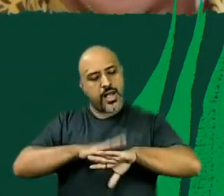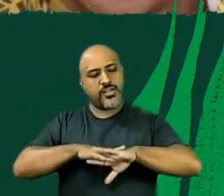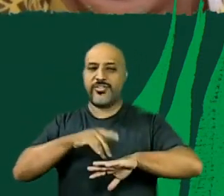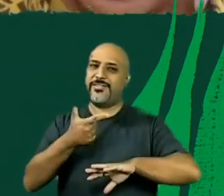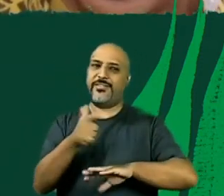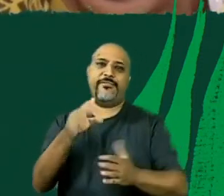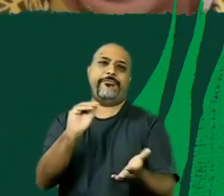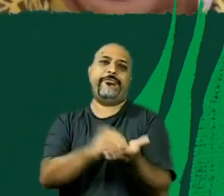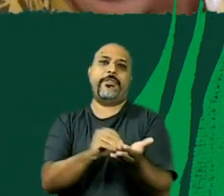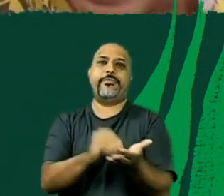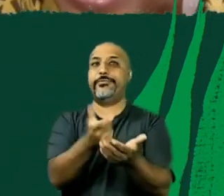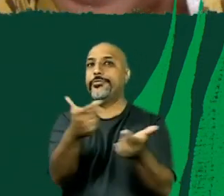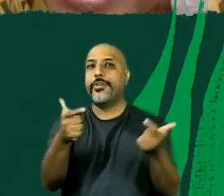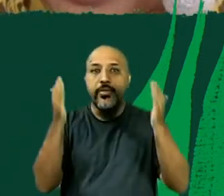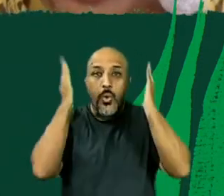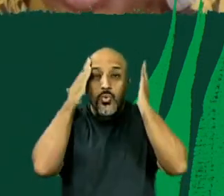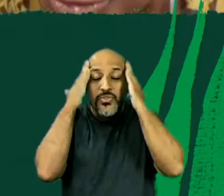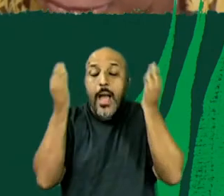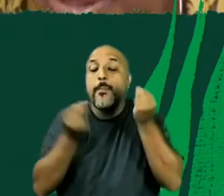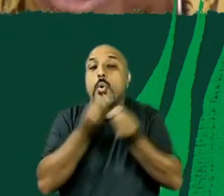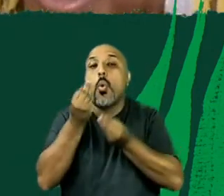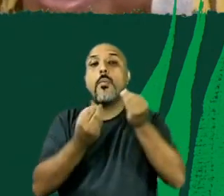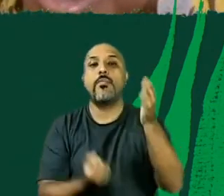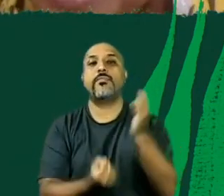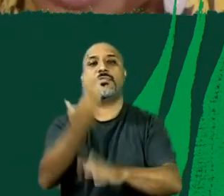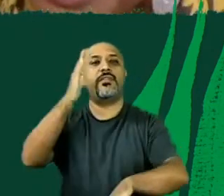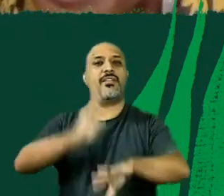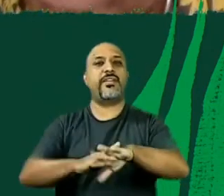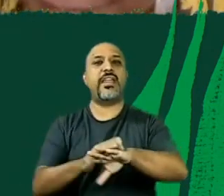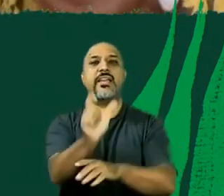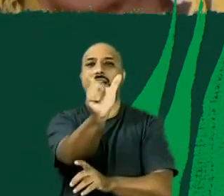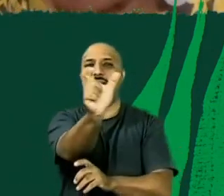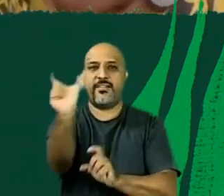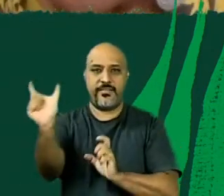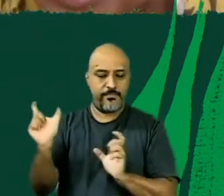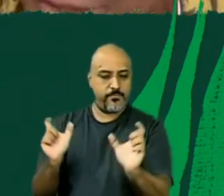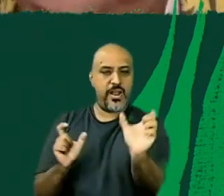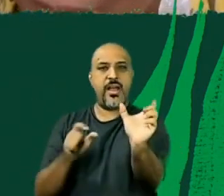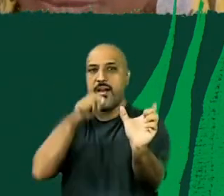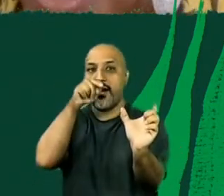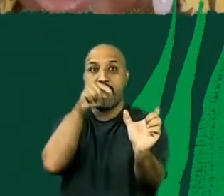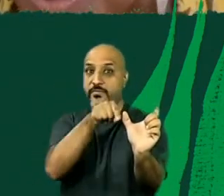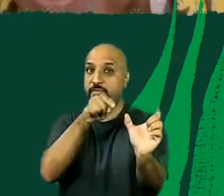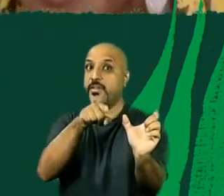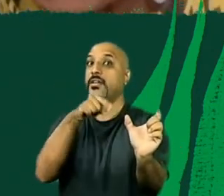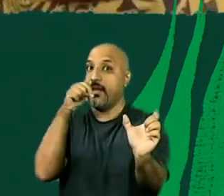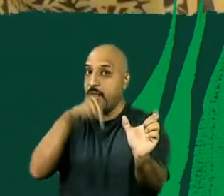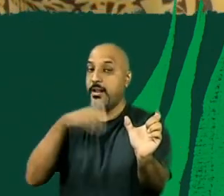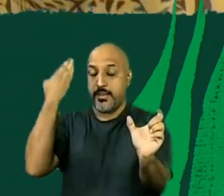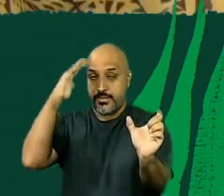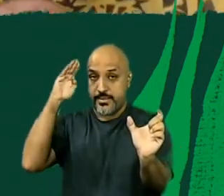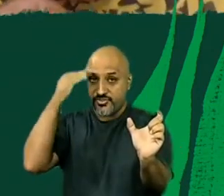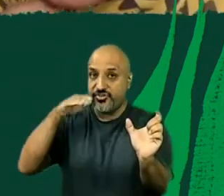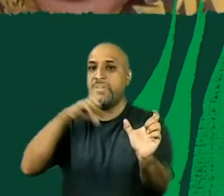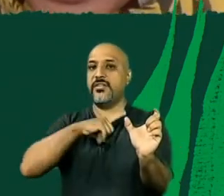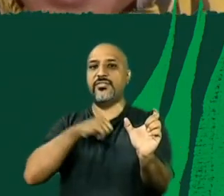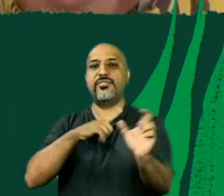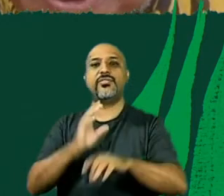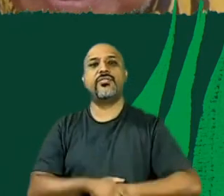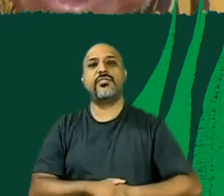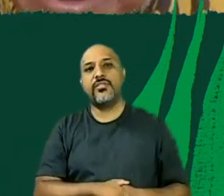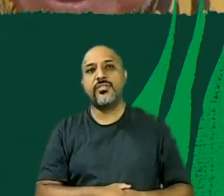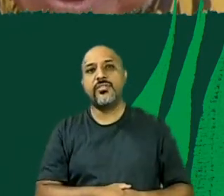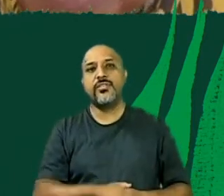language that they understood and it was just perfect. I mean, drawers, you know, really. So thank you